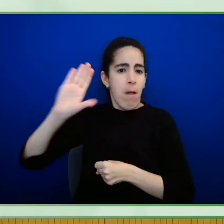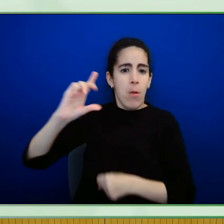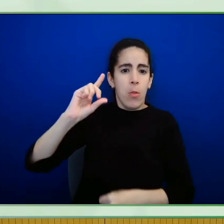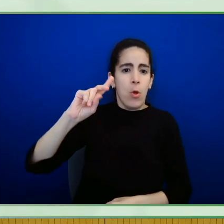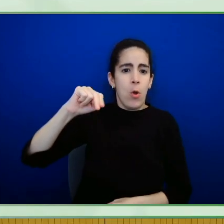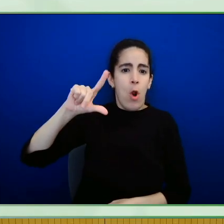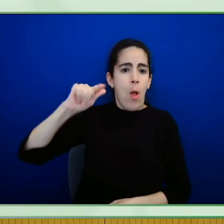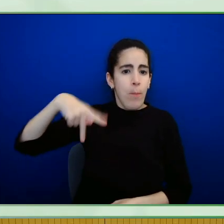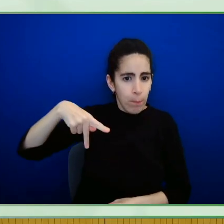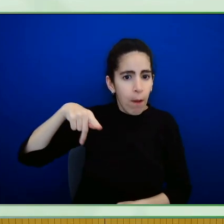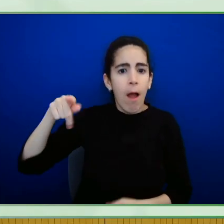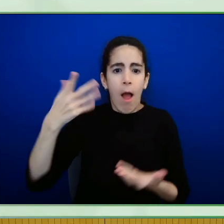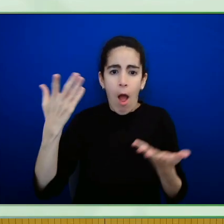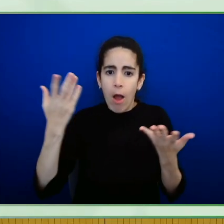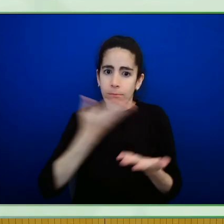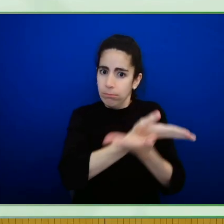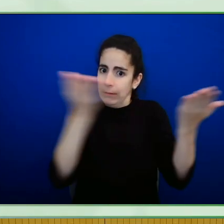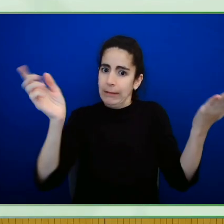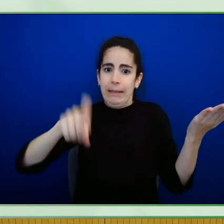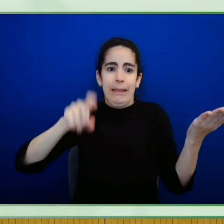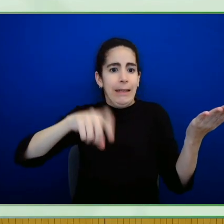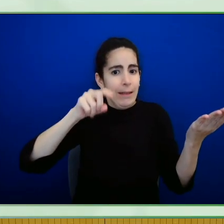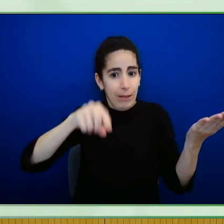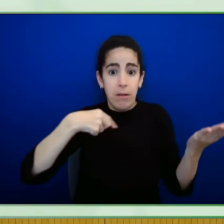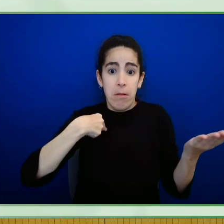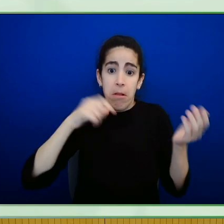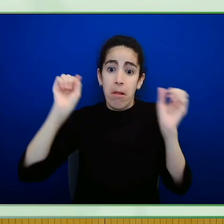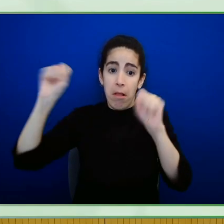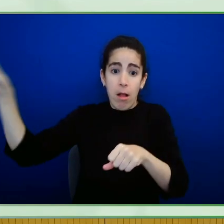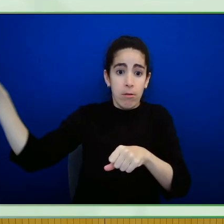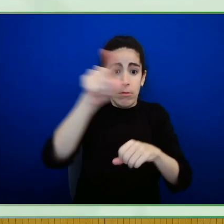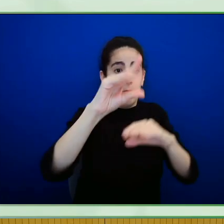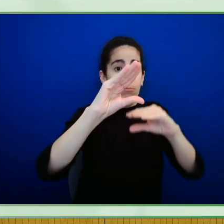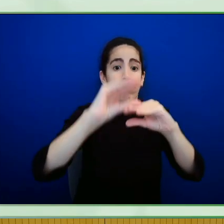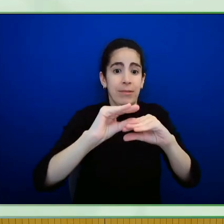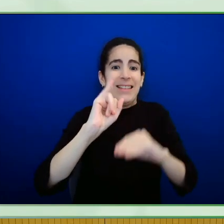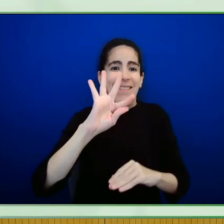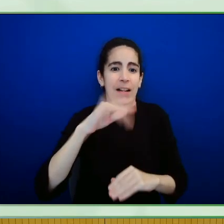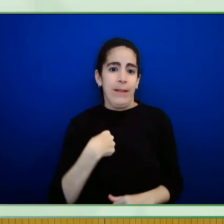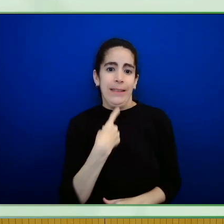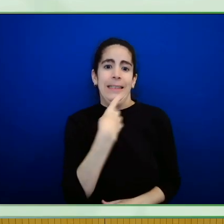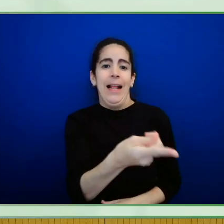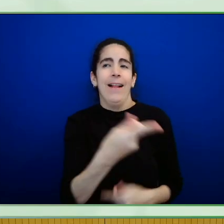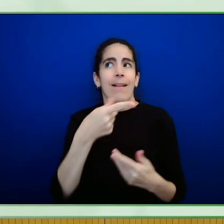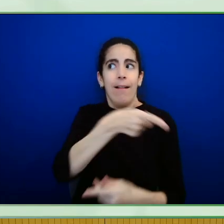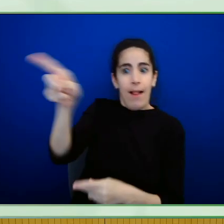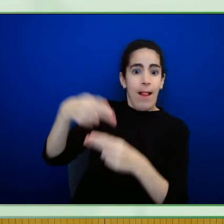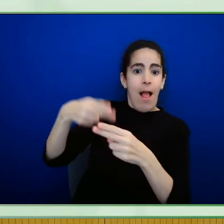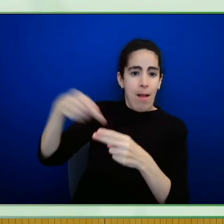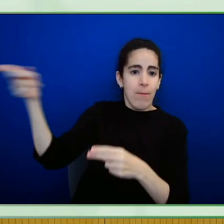you tell them I sent you. Okay. And then I became a Certified Americans with Disabilities